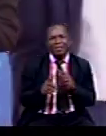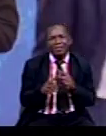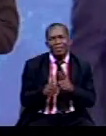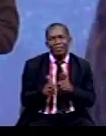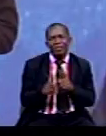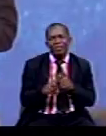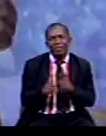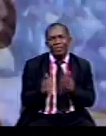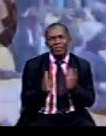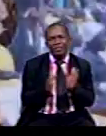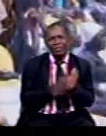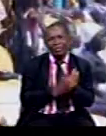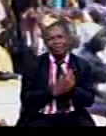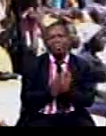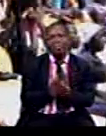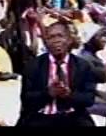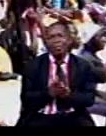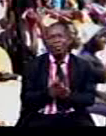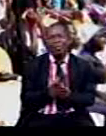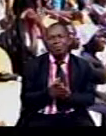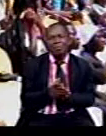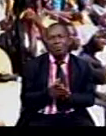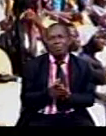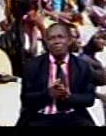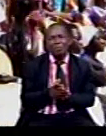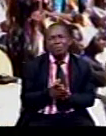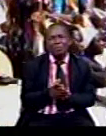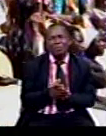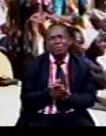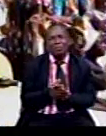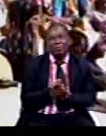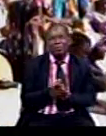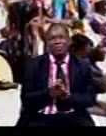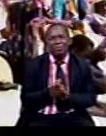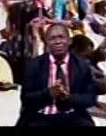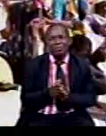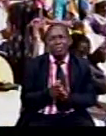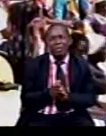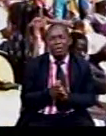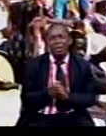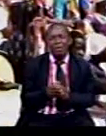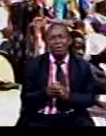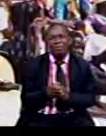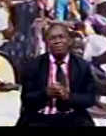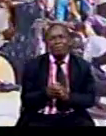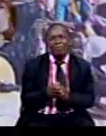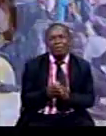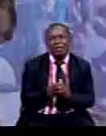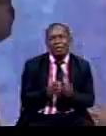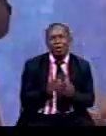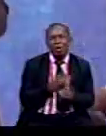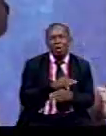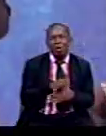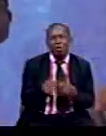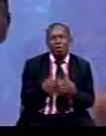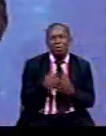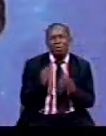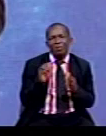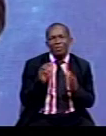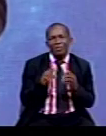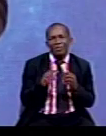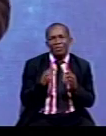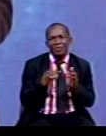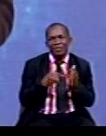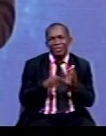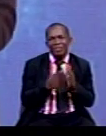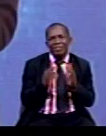Math Excellent Academy, Kotame JHS, Institute of Business Study, Ada Technical Institute, Christ Legacy at